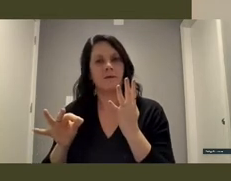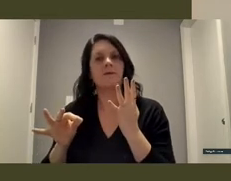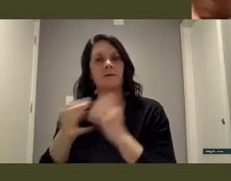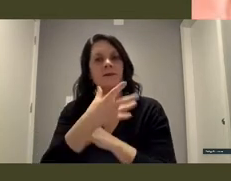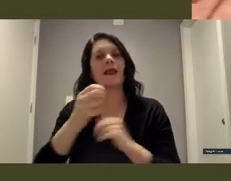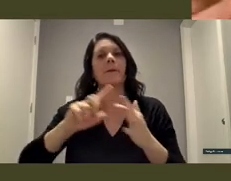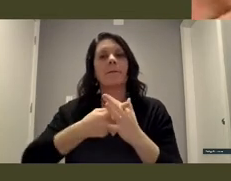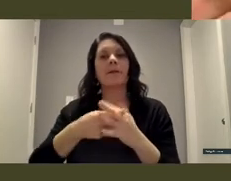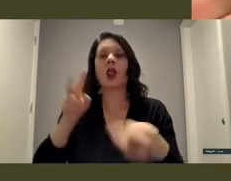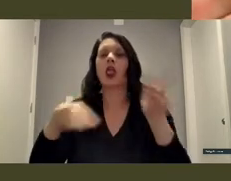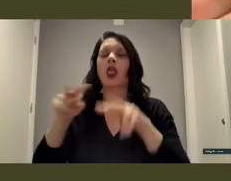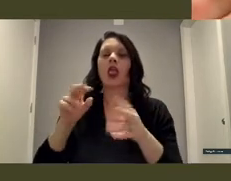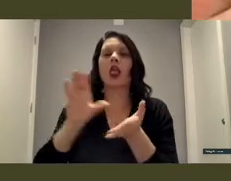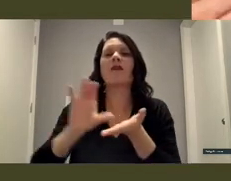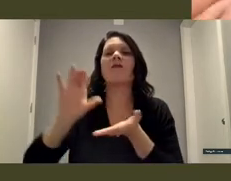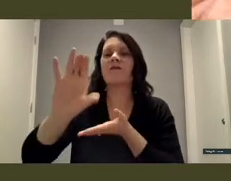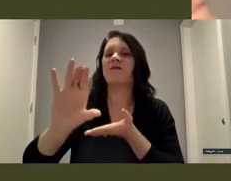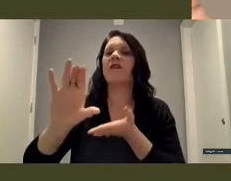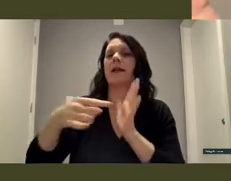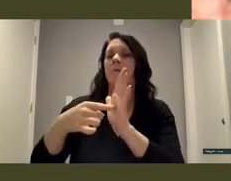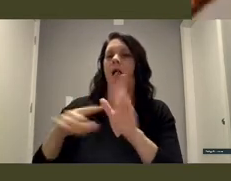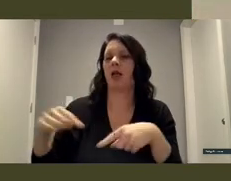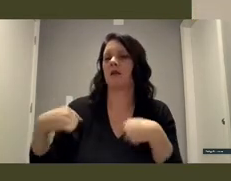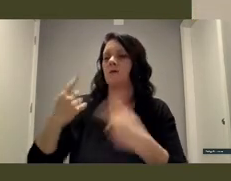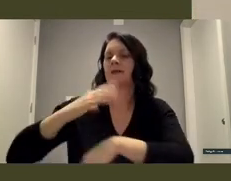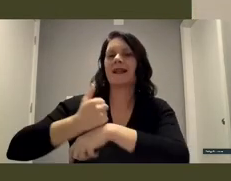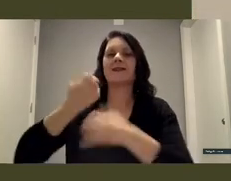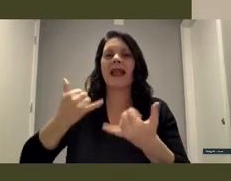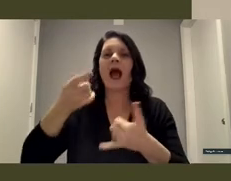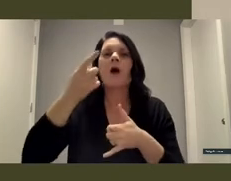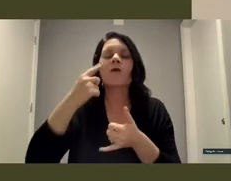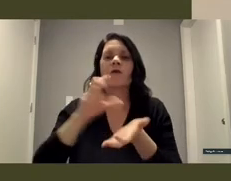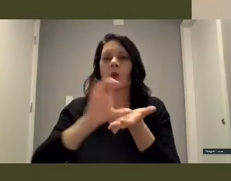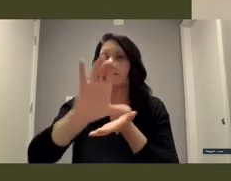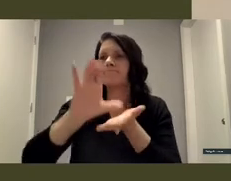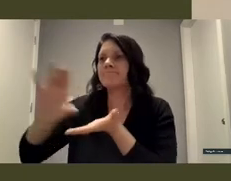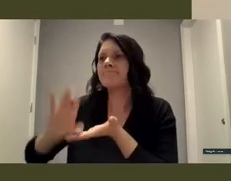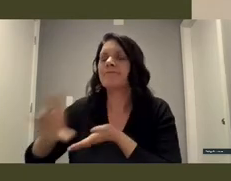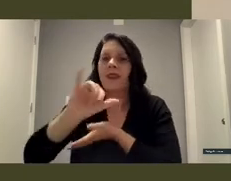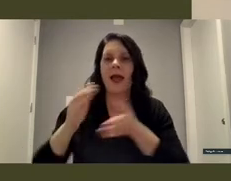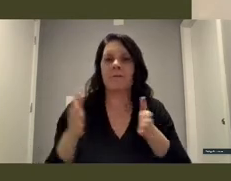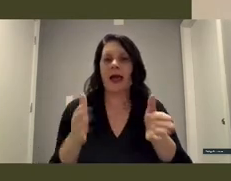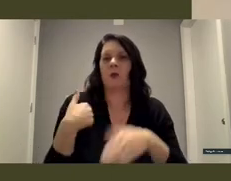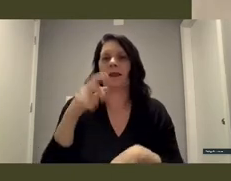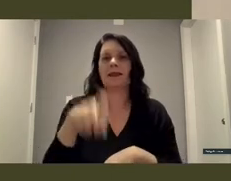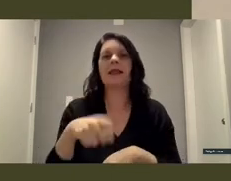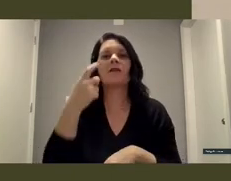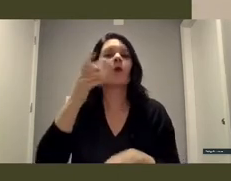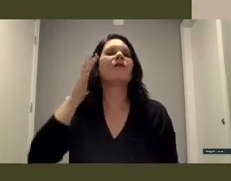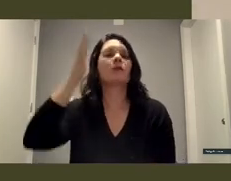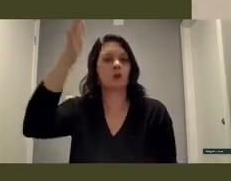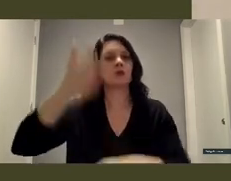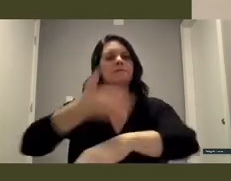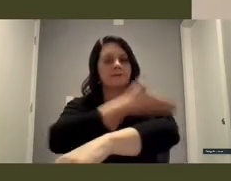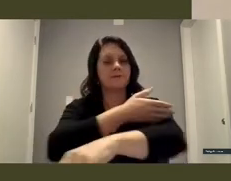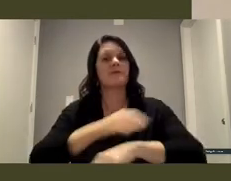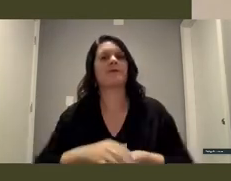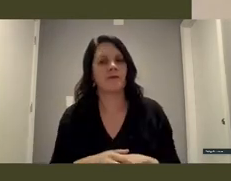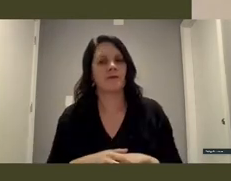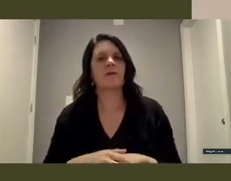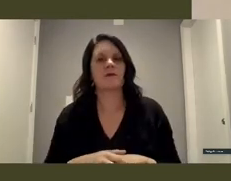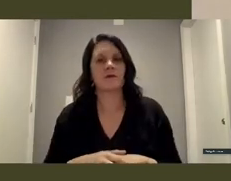models that are, you know, able to resource that pathway towards the future. So UNDP is in fact engaged in a